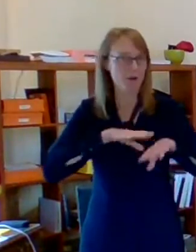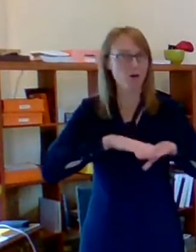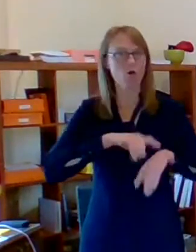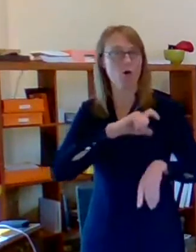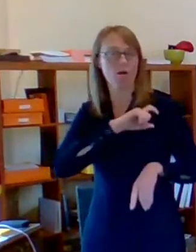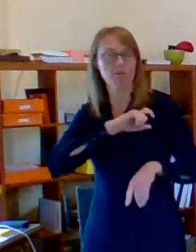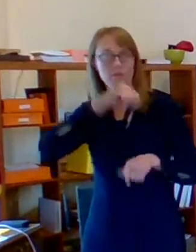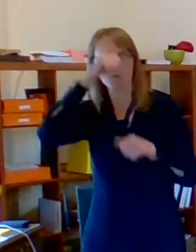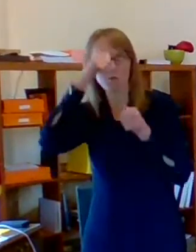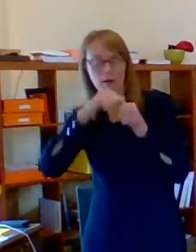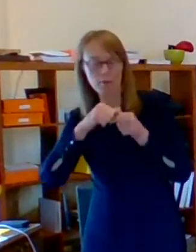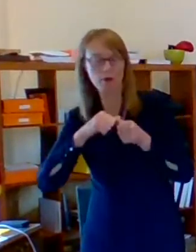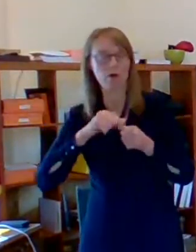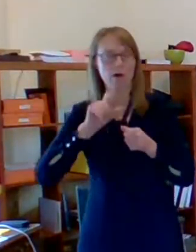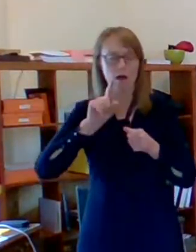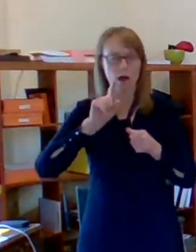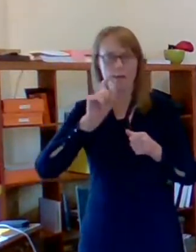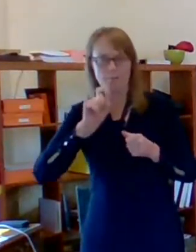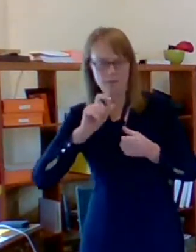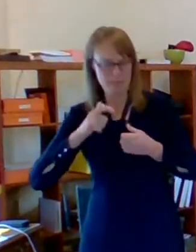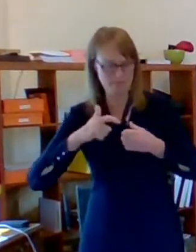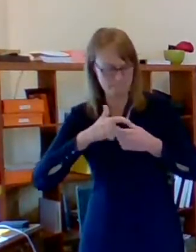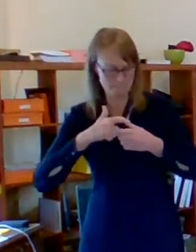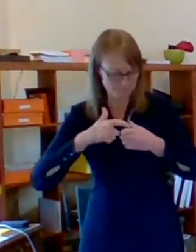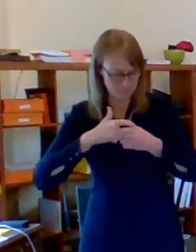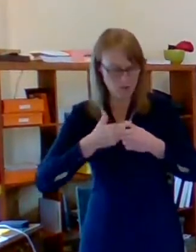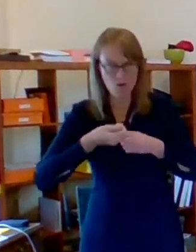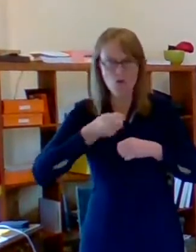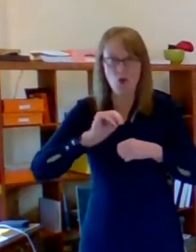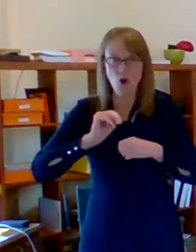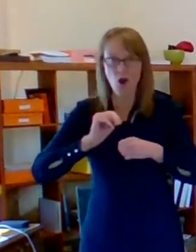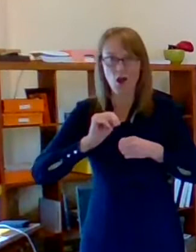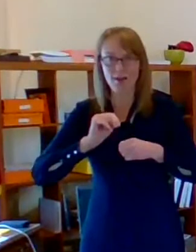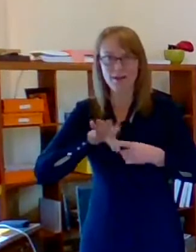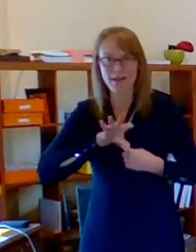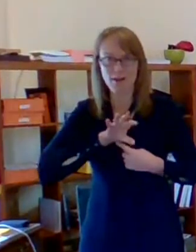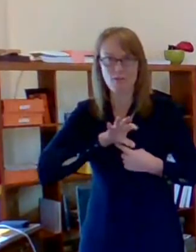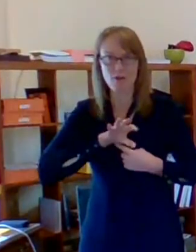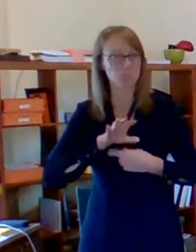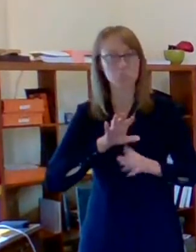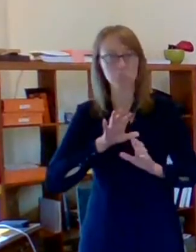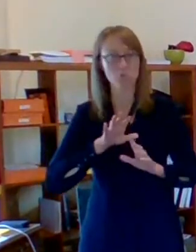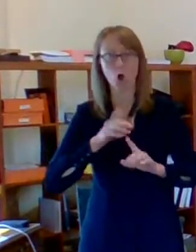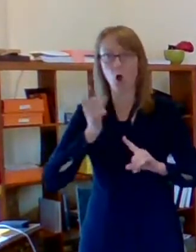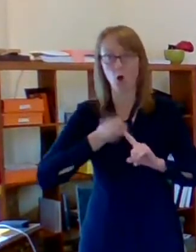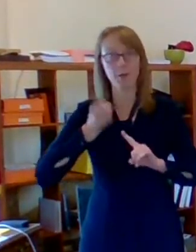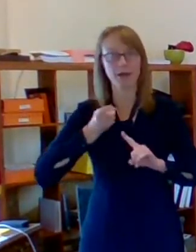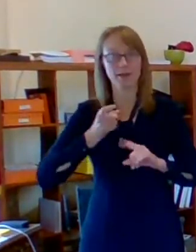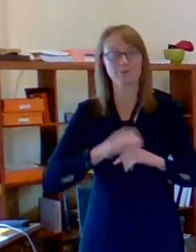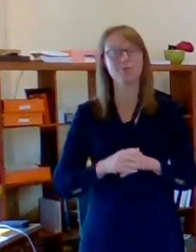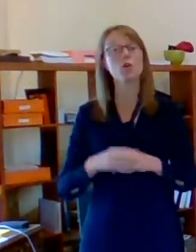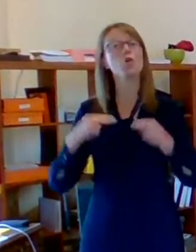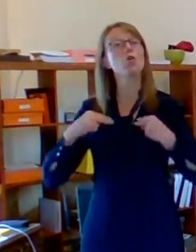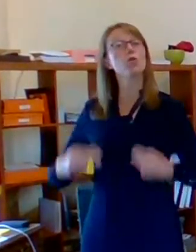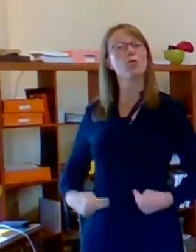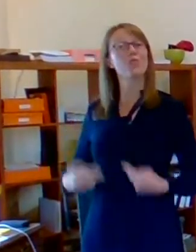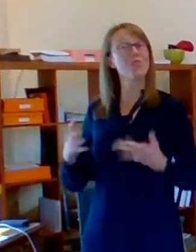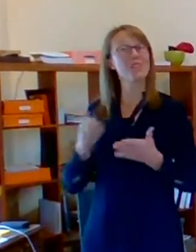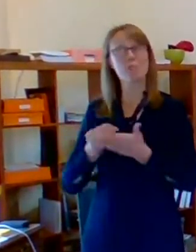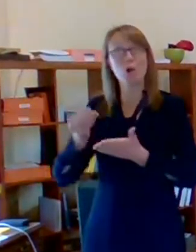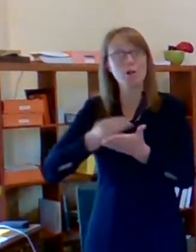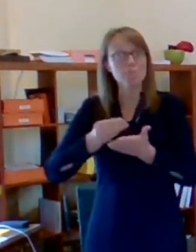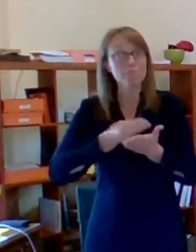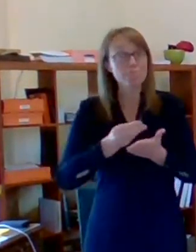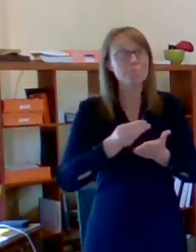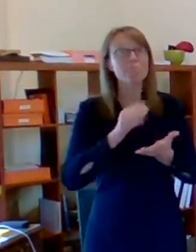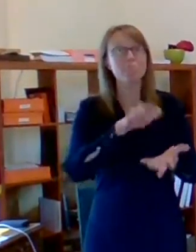officer remembering, oh, I got to turn on my camera. So that all has been coordinated. A lot of the uniforms have been purchased. This